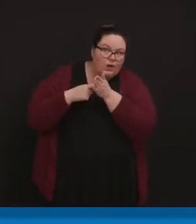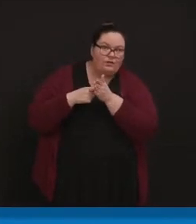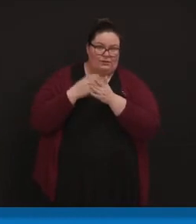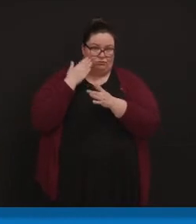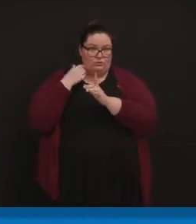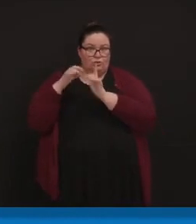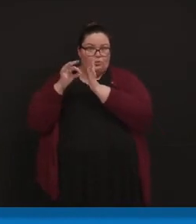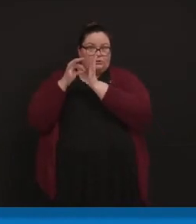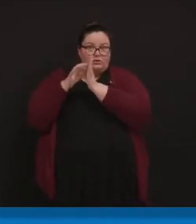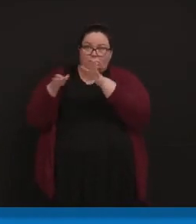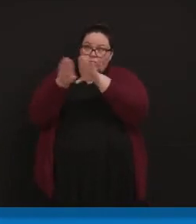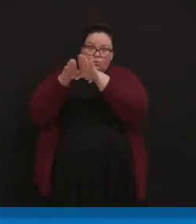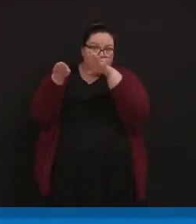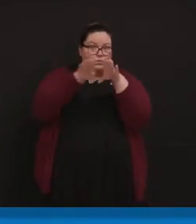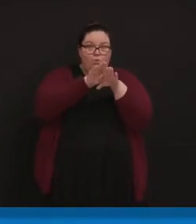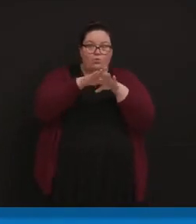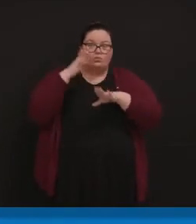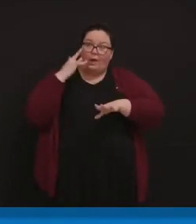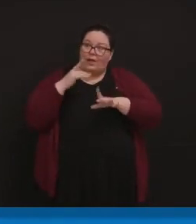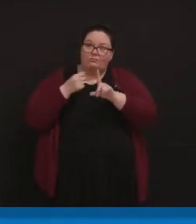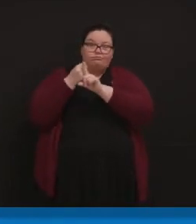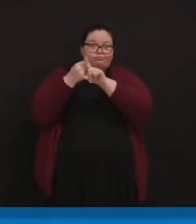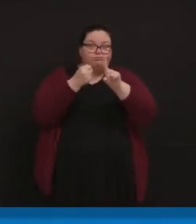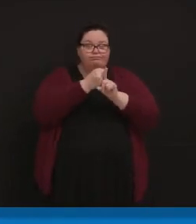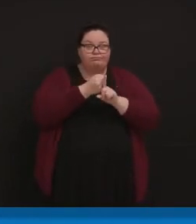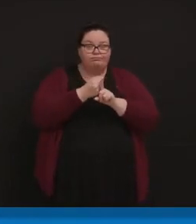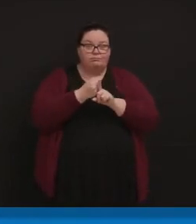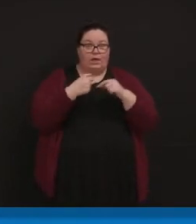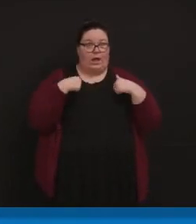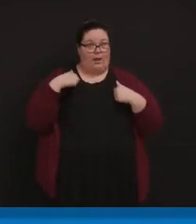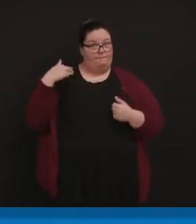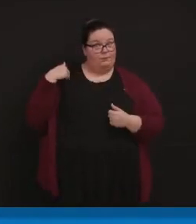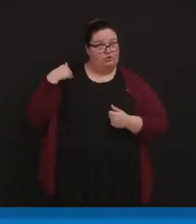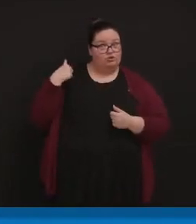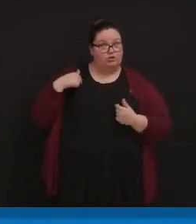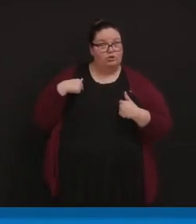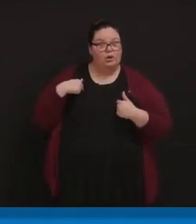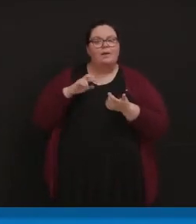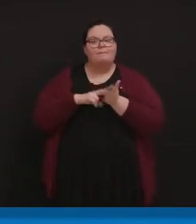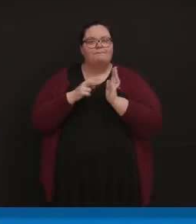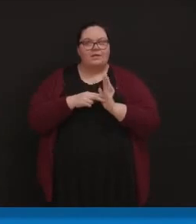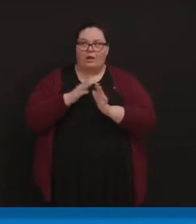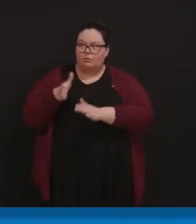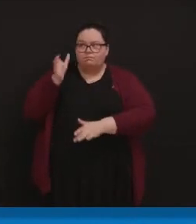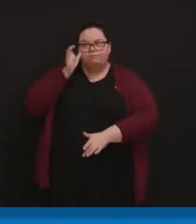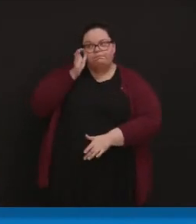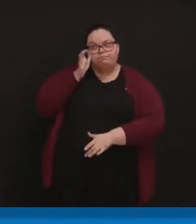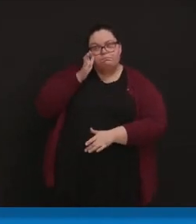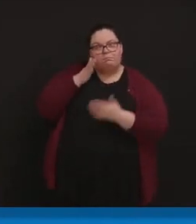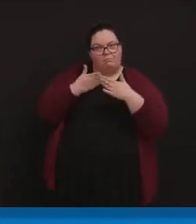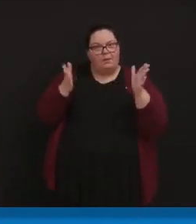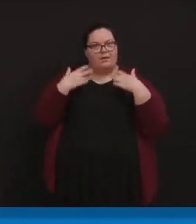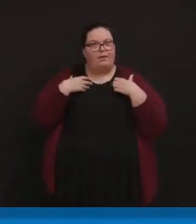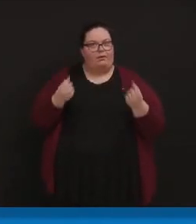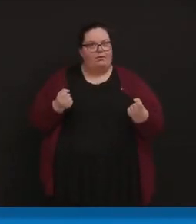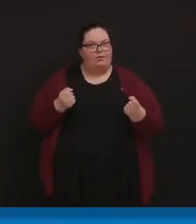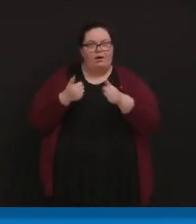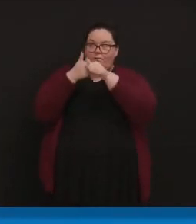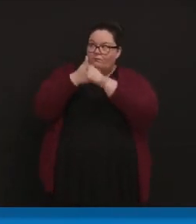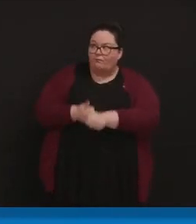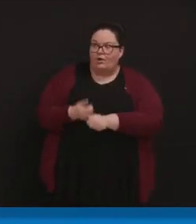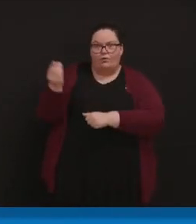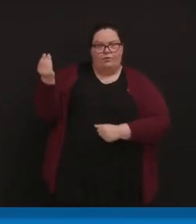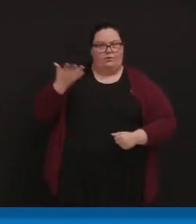longer periods of time. Because as long as I'm minister, I can tell you we are not going to hesitate from listening to the advice of public health and taking the right